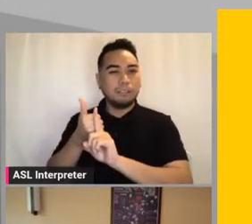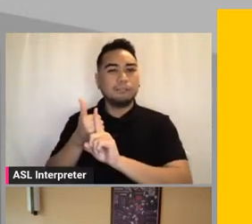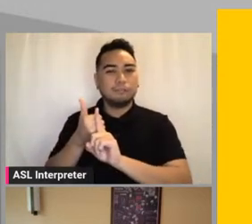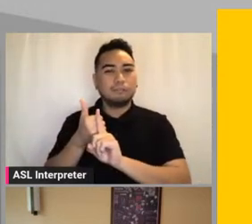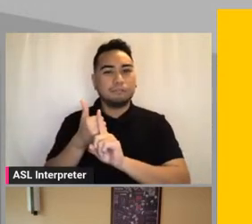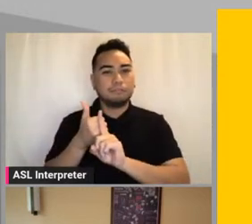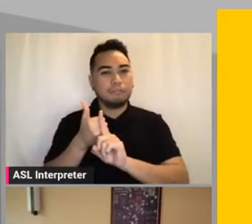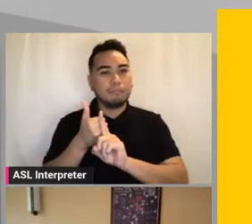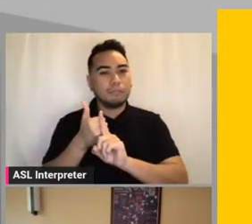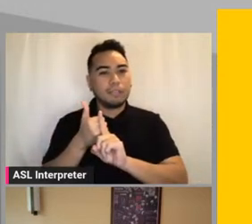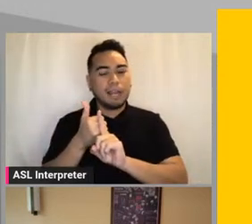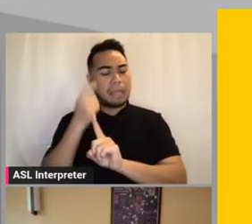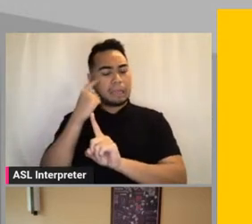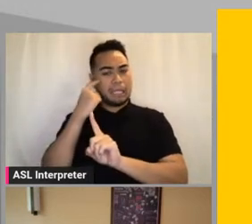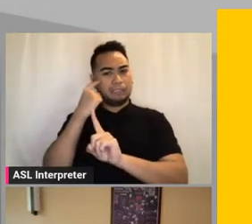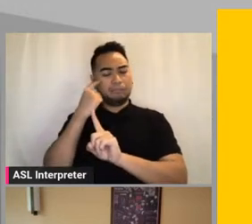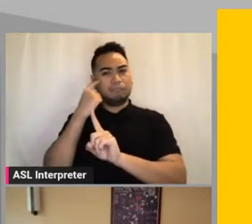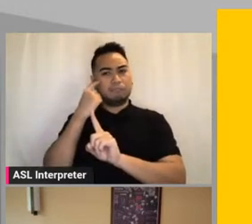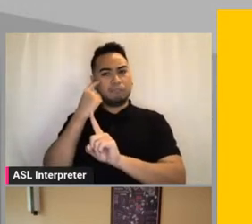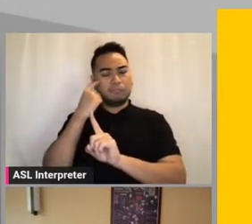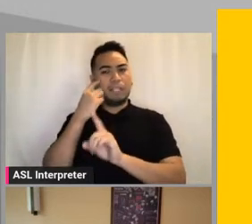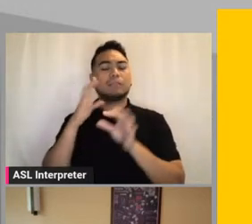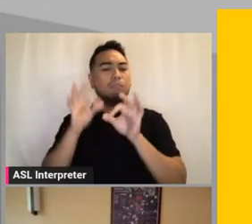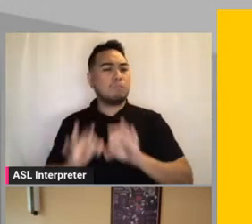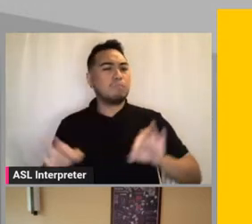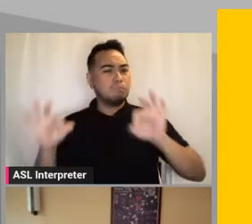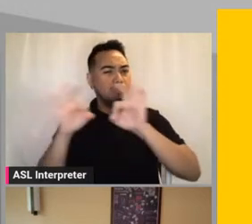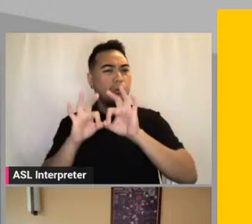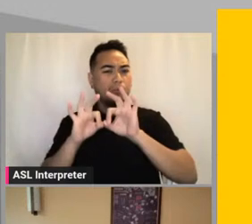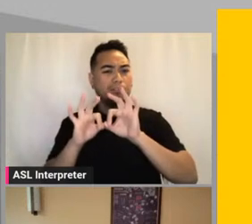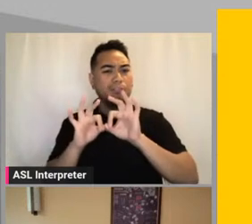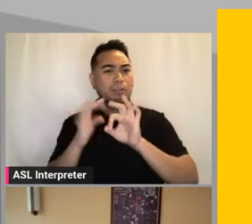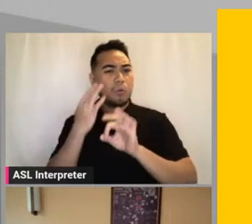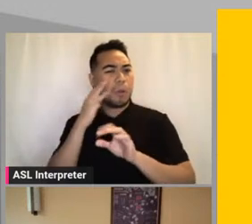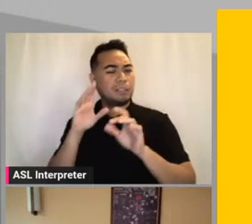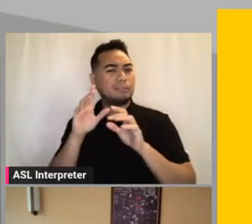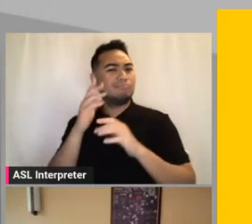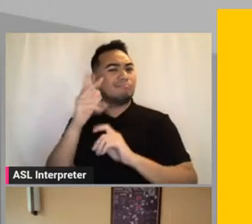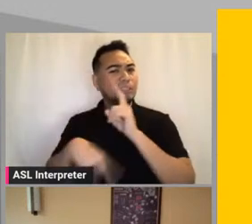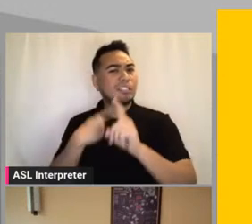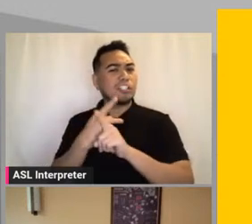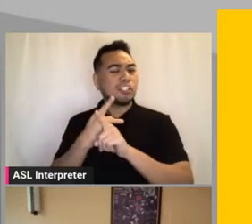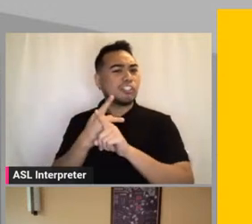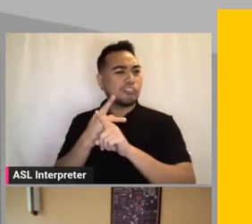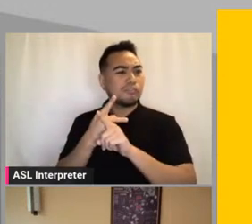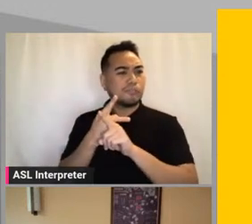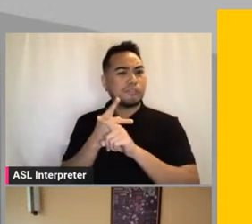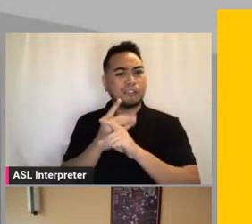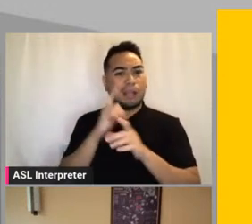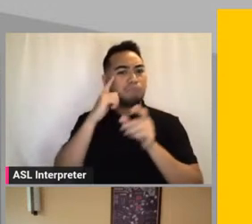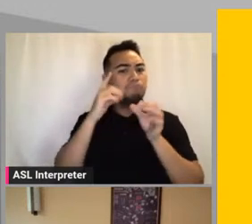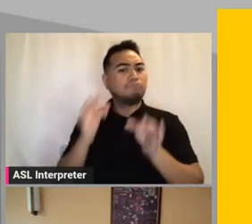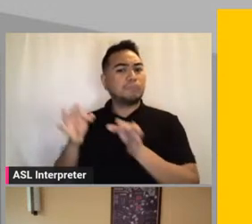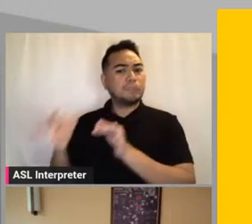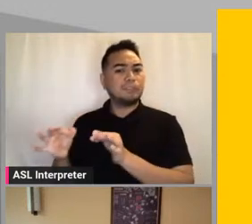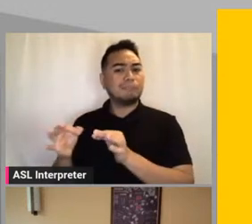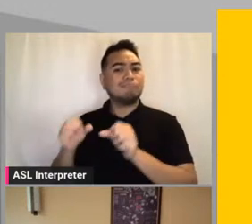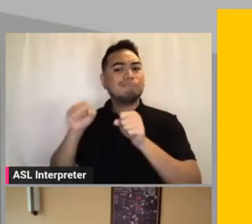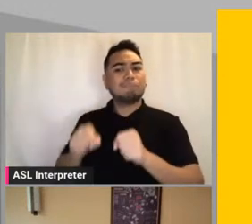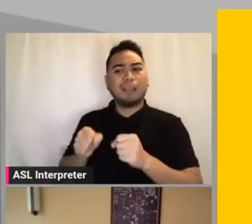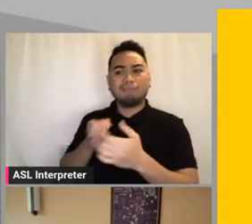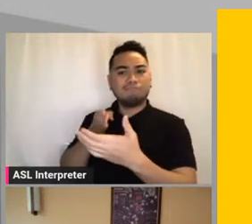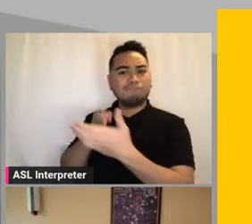important for us to make the types of decisions to defeat the right at the ballot box this year that open